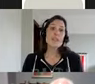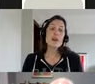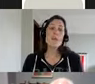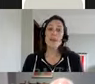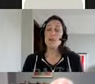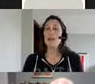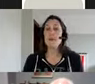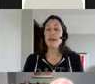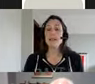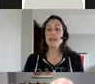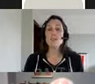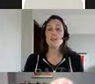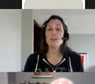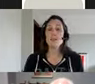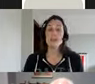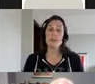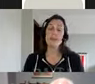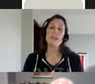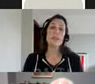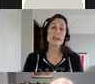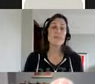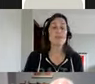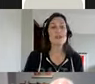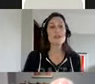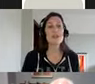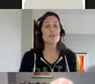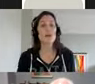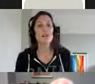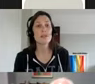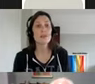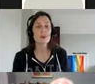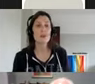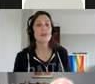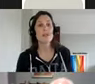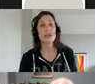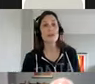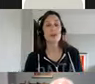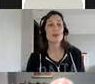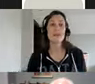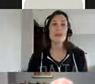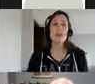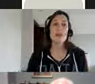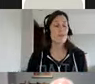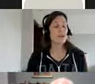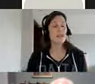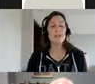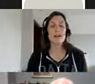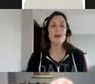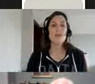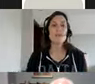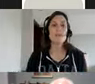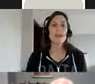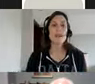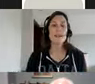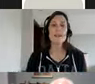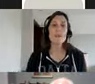and know very well how analytics work. I mean, this is something I'm particularly proud of the work that we do in Tableau, in that we're very clear in how